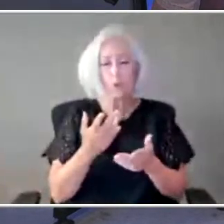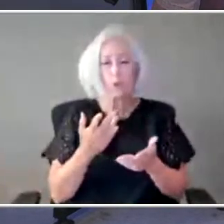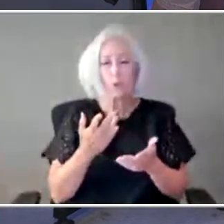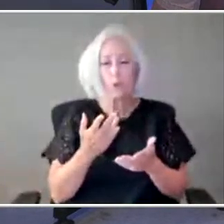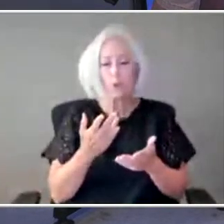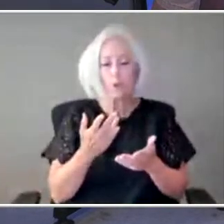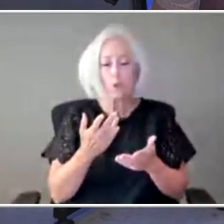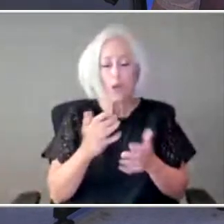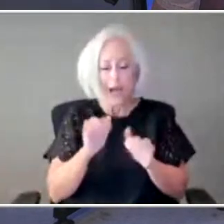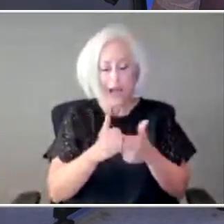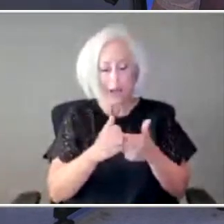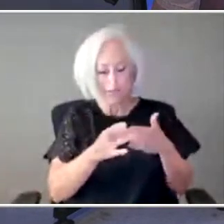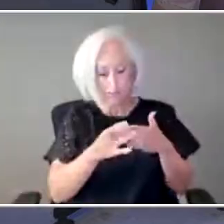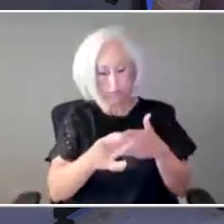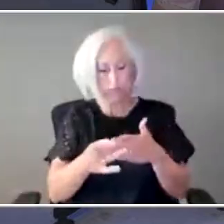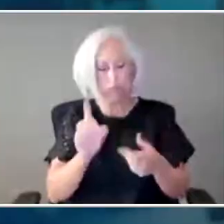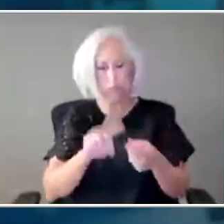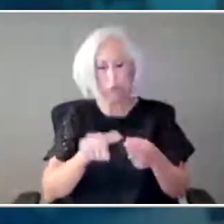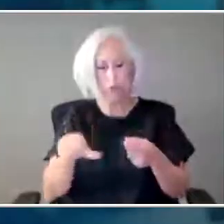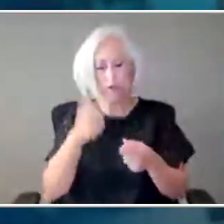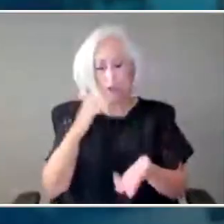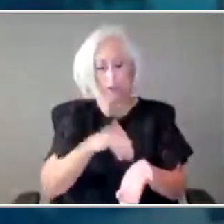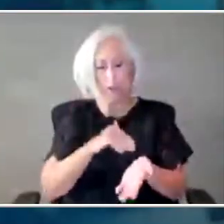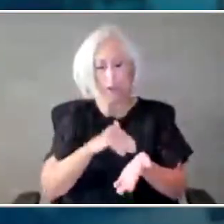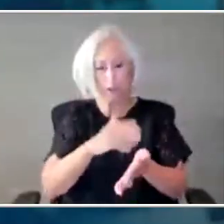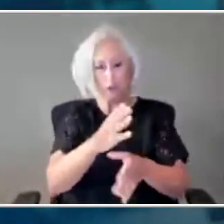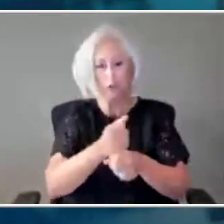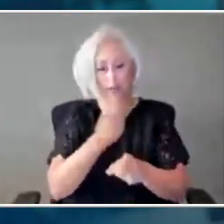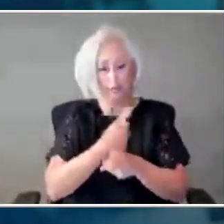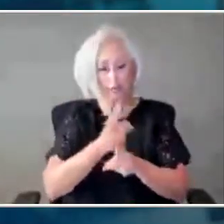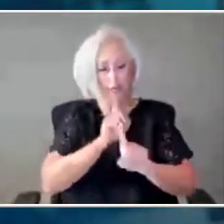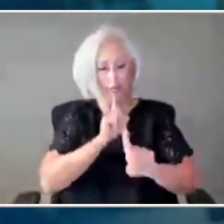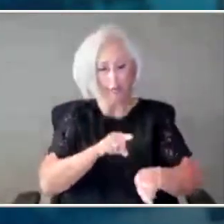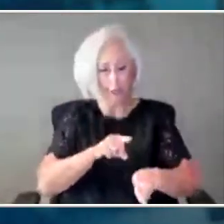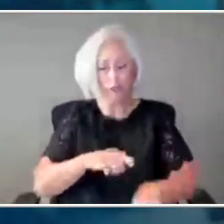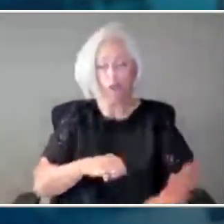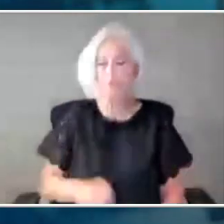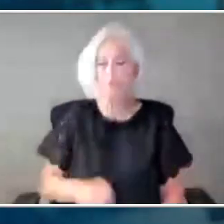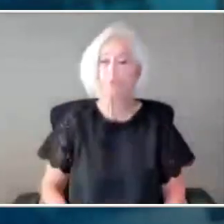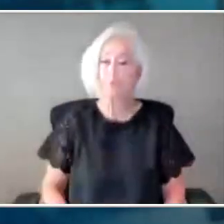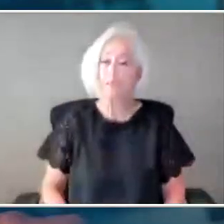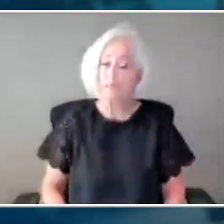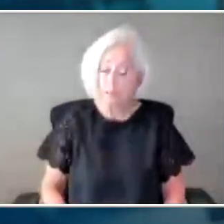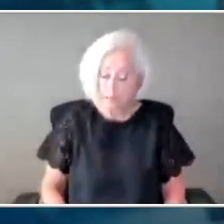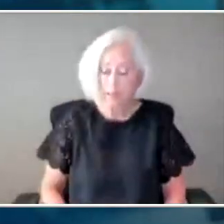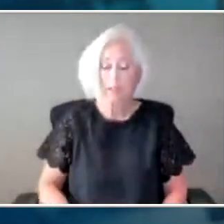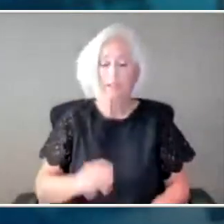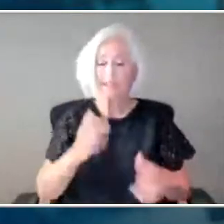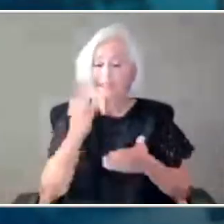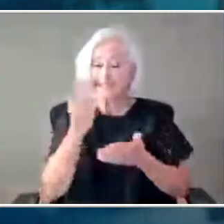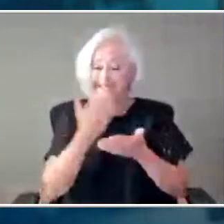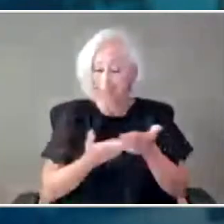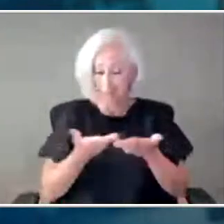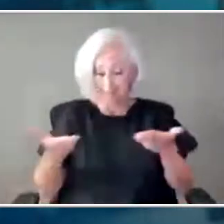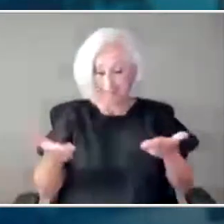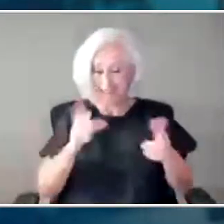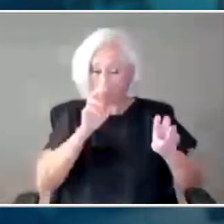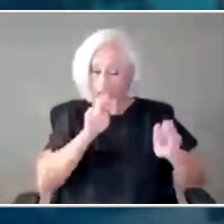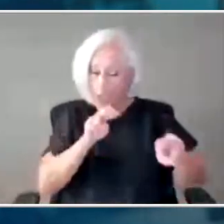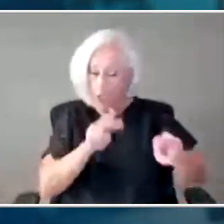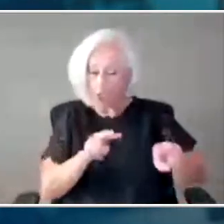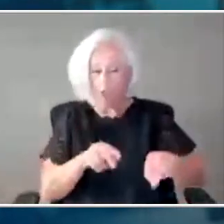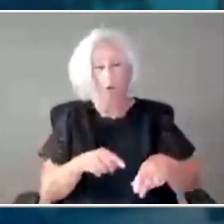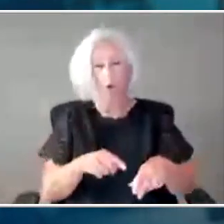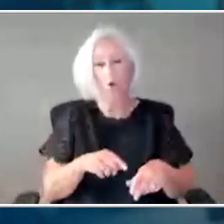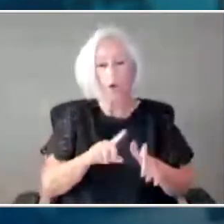get some answers? Yeah. So big things that we're looking out for, and this is kind of the same at the beginning, or when we're looking out for recurrences, are things